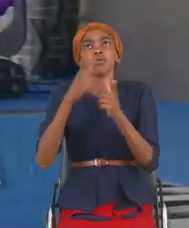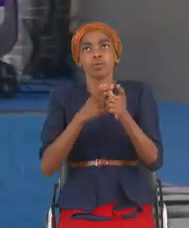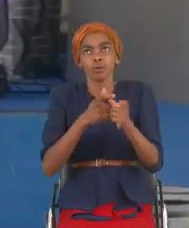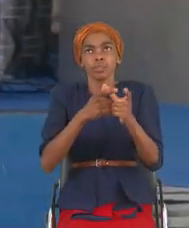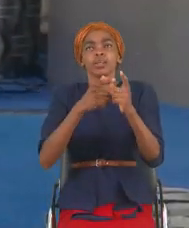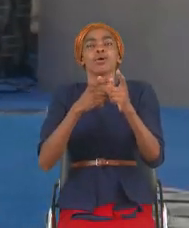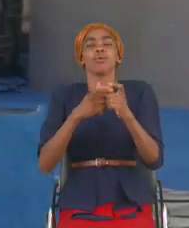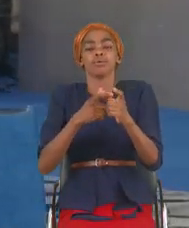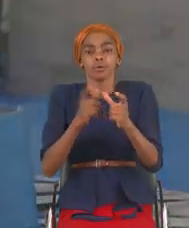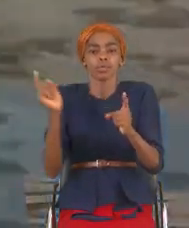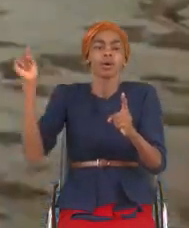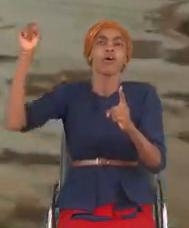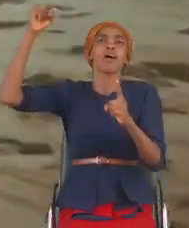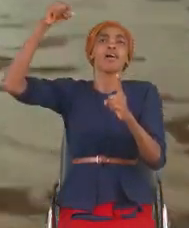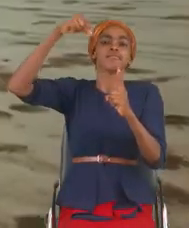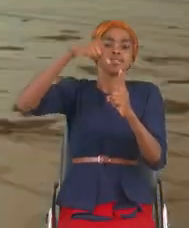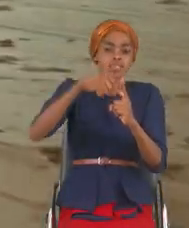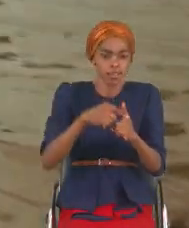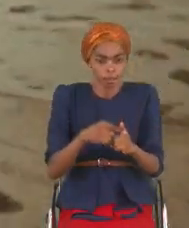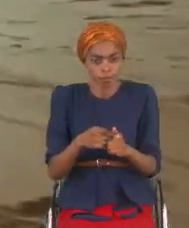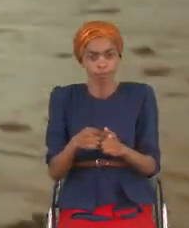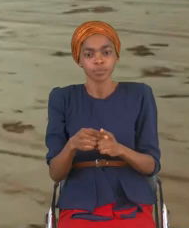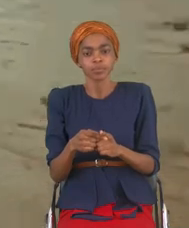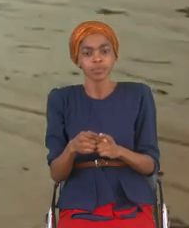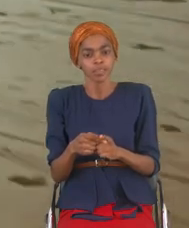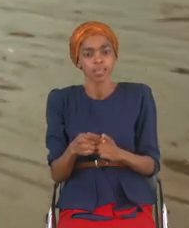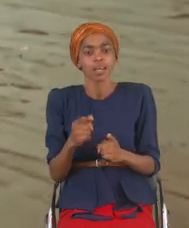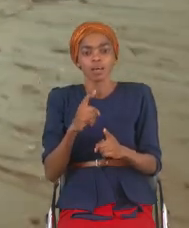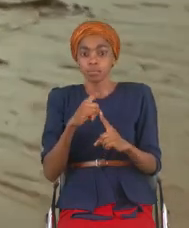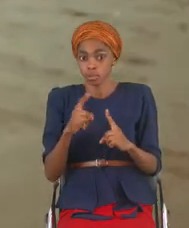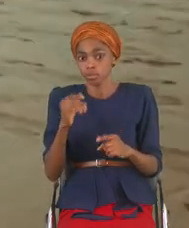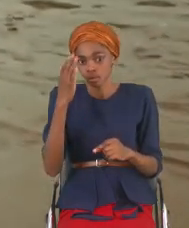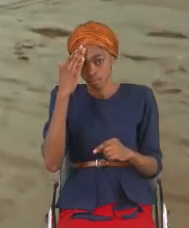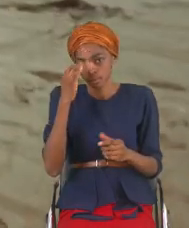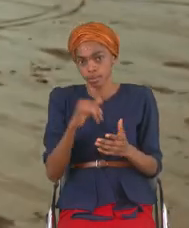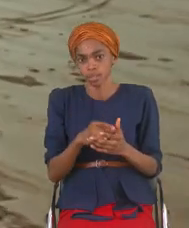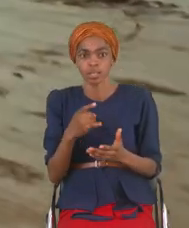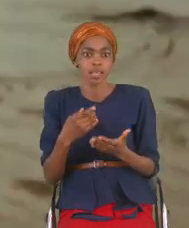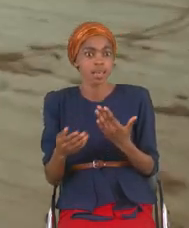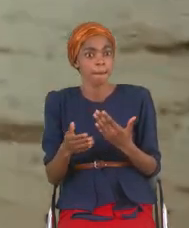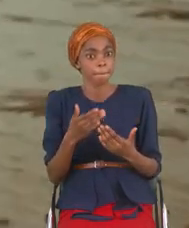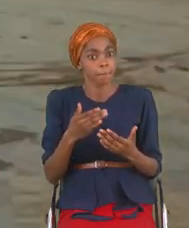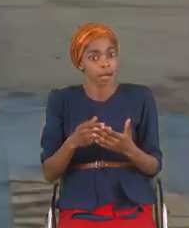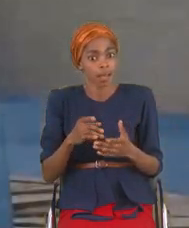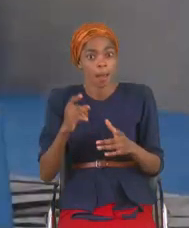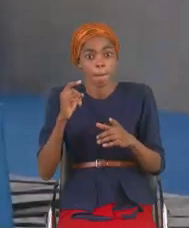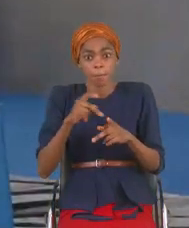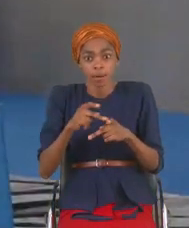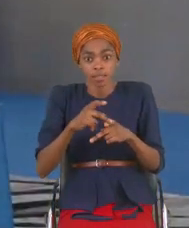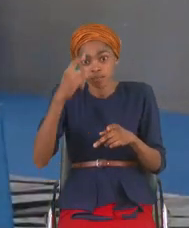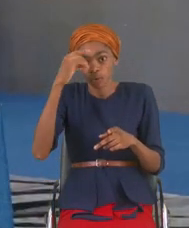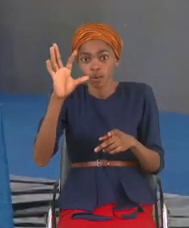until the d-day comes but you know he might practice for nine months